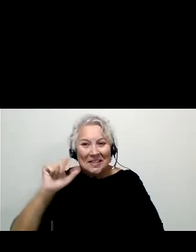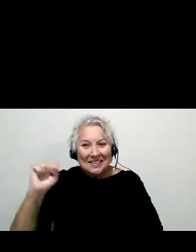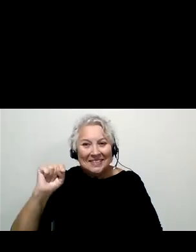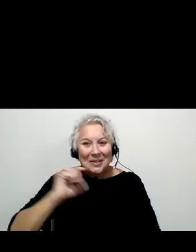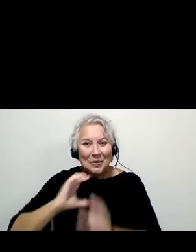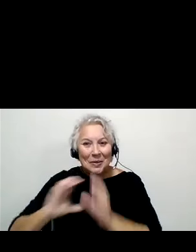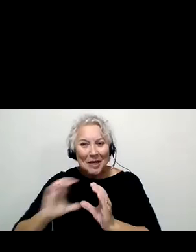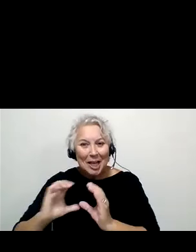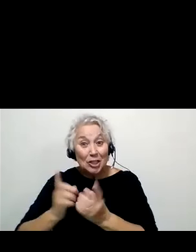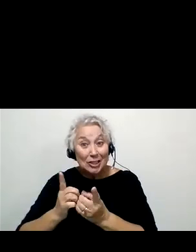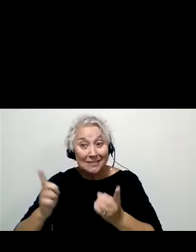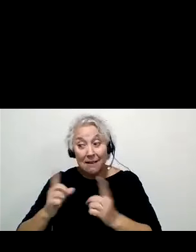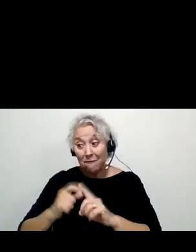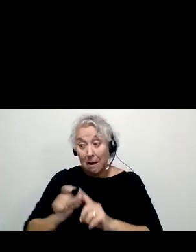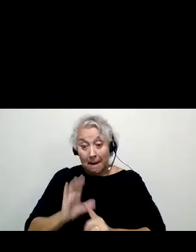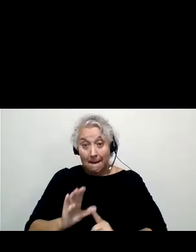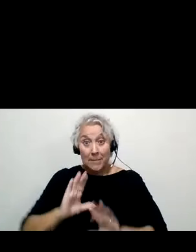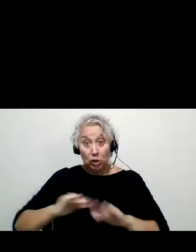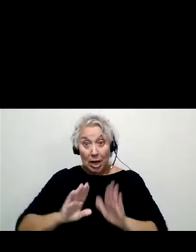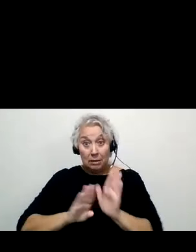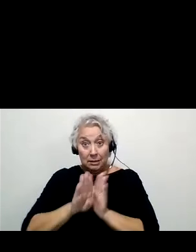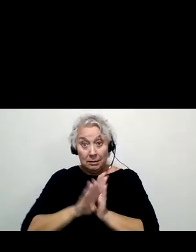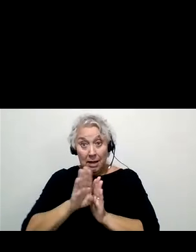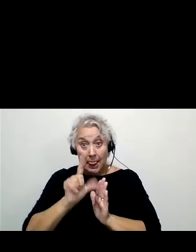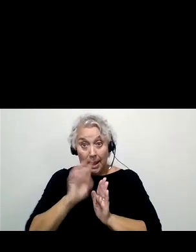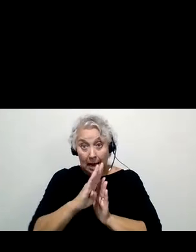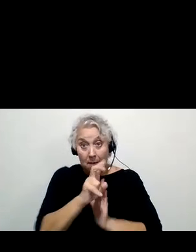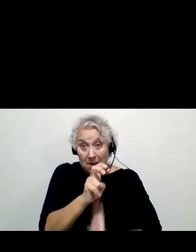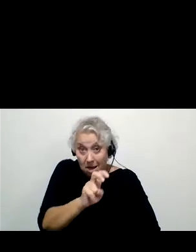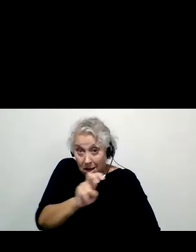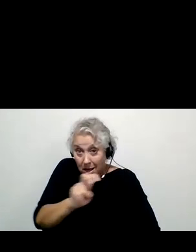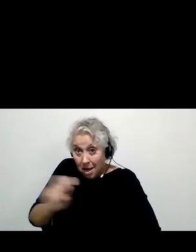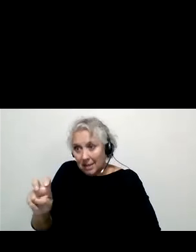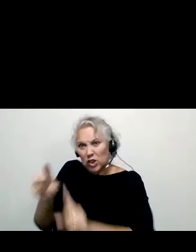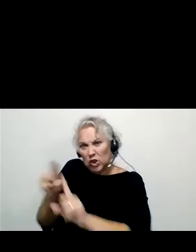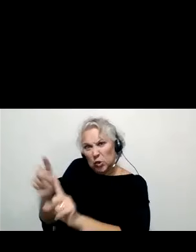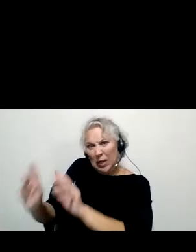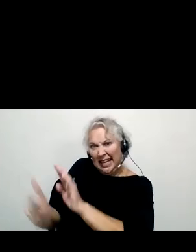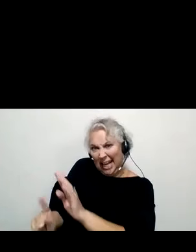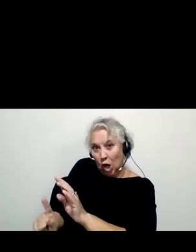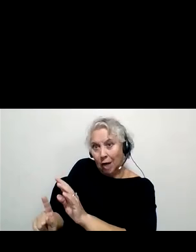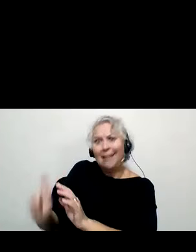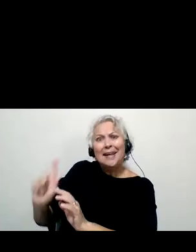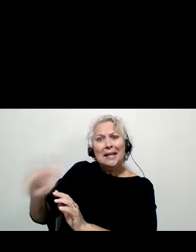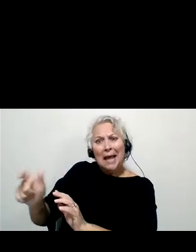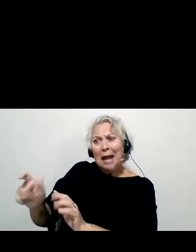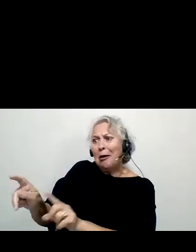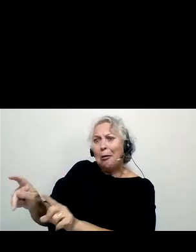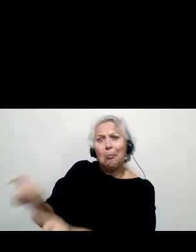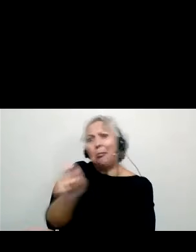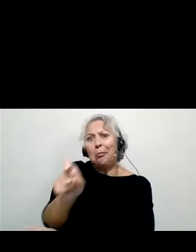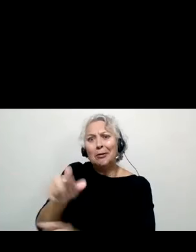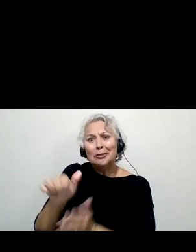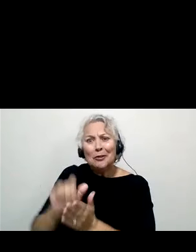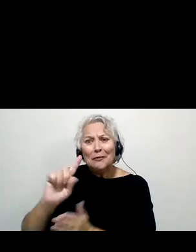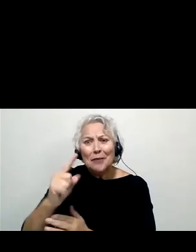communication device from the Child Development Lab to the kindergarten, and then we got to transition him into first grade. In